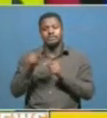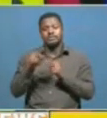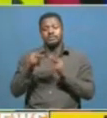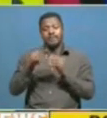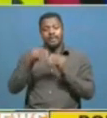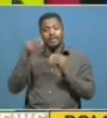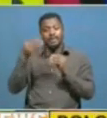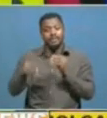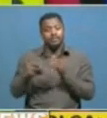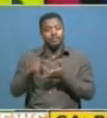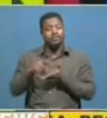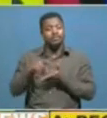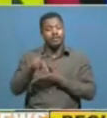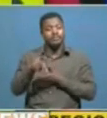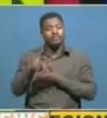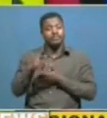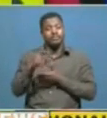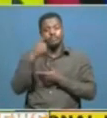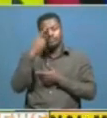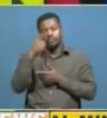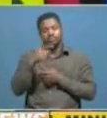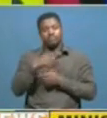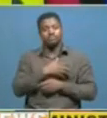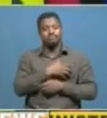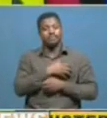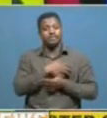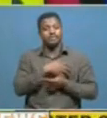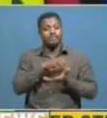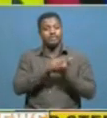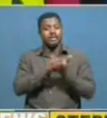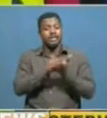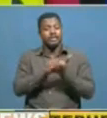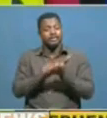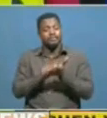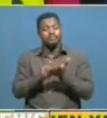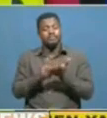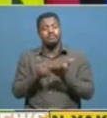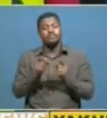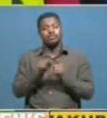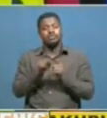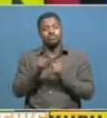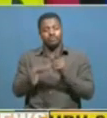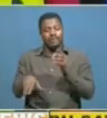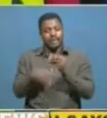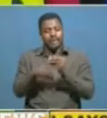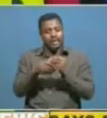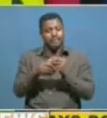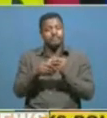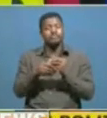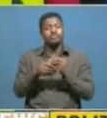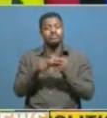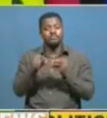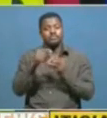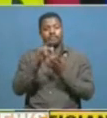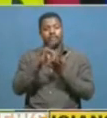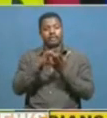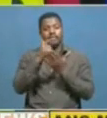expensive to buy for treatment of breast cancer. Herceptin has been added to their drug list.